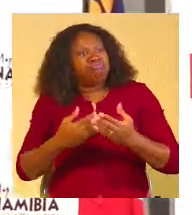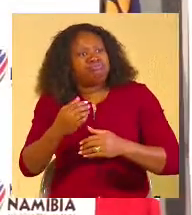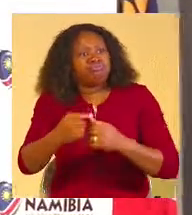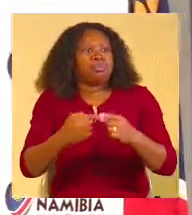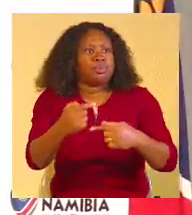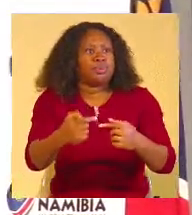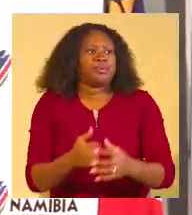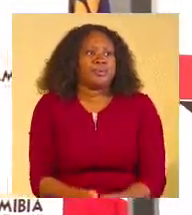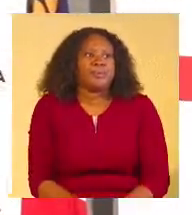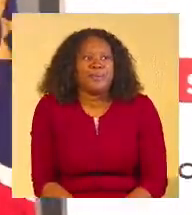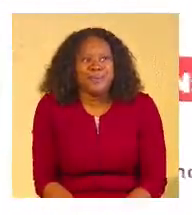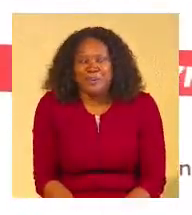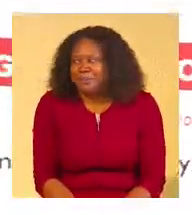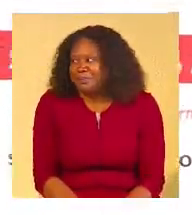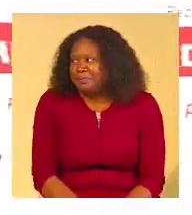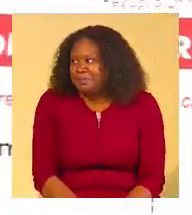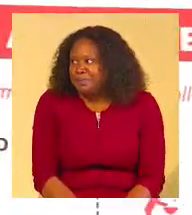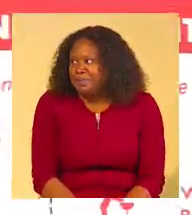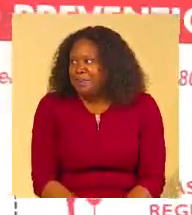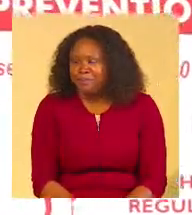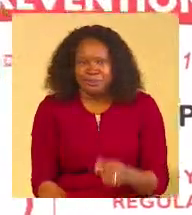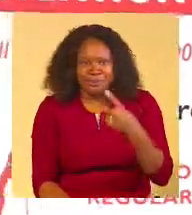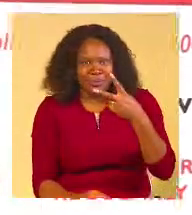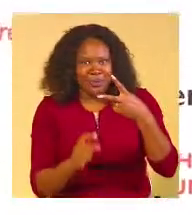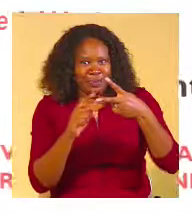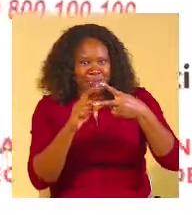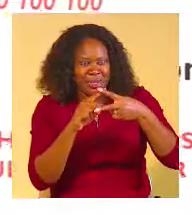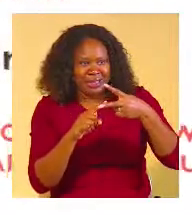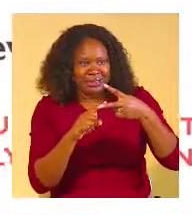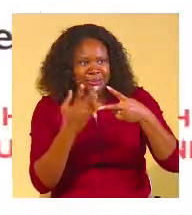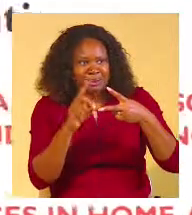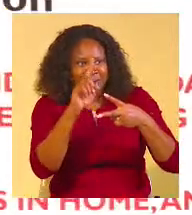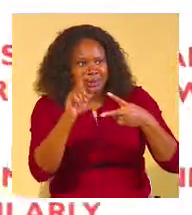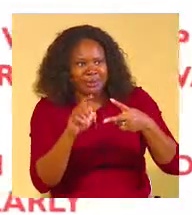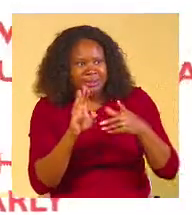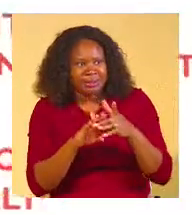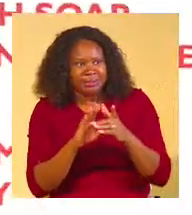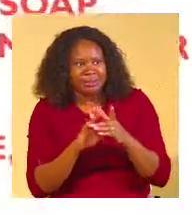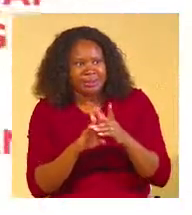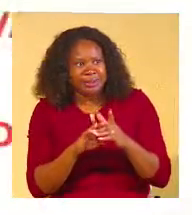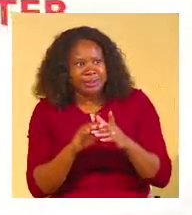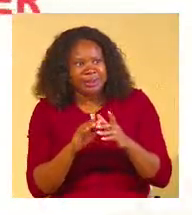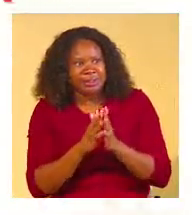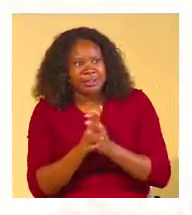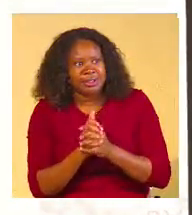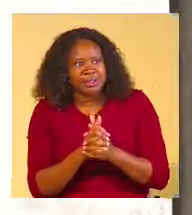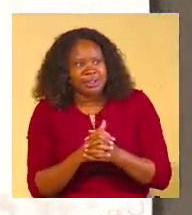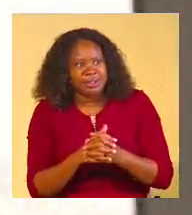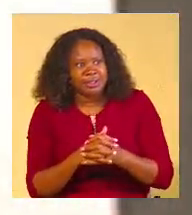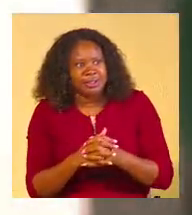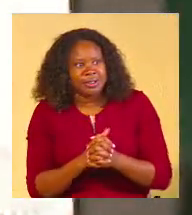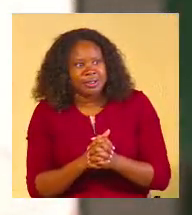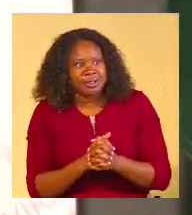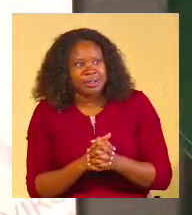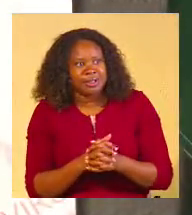Okay. Ms. Can I Gale. come in? Yes. Okay. Two things. Maybe just to the question about, because the question came in the form of what